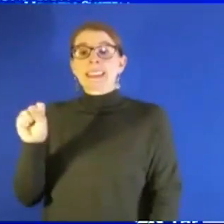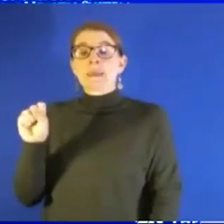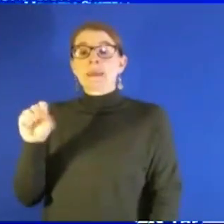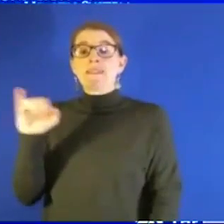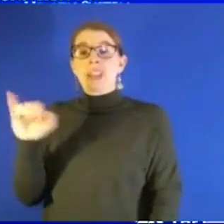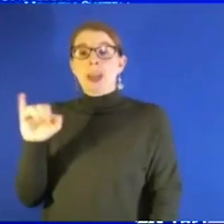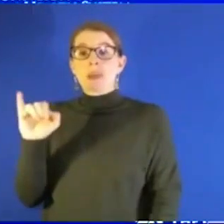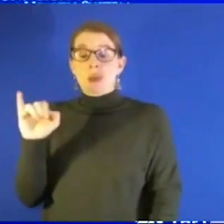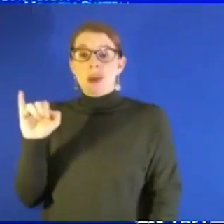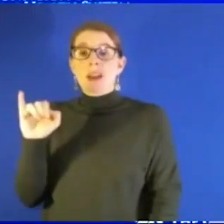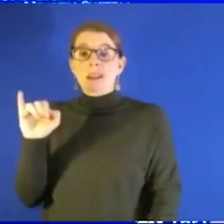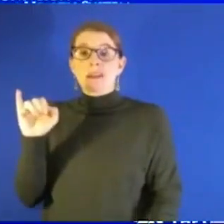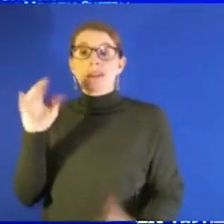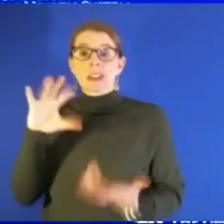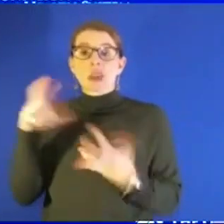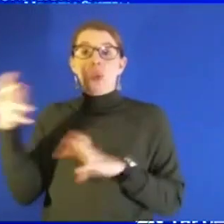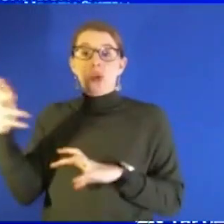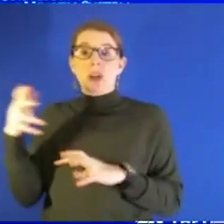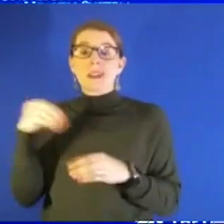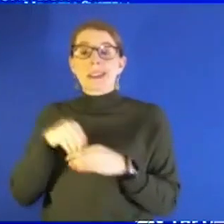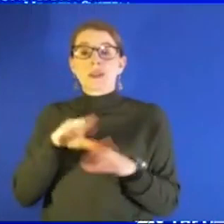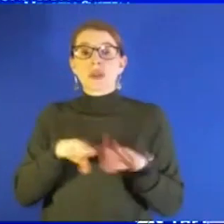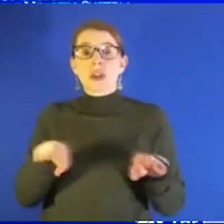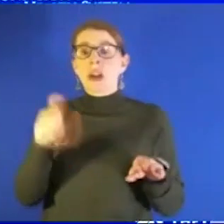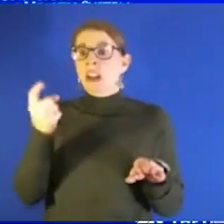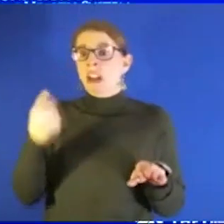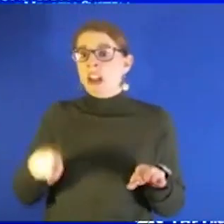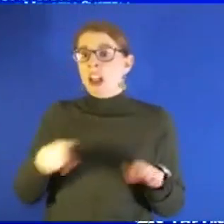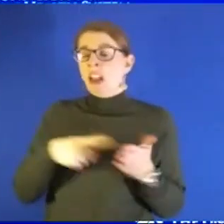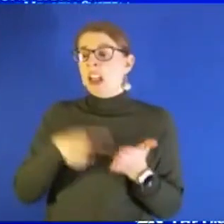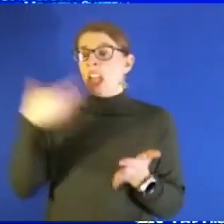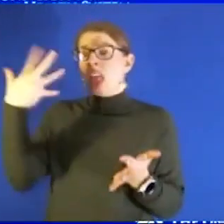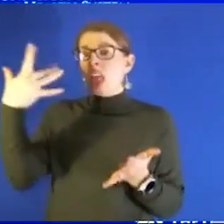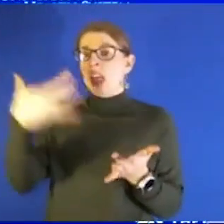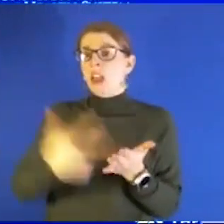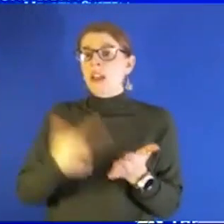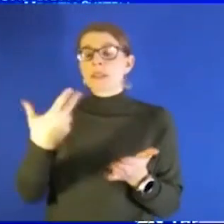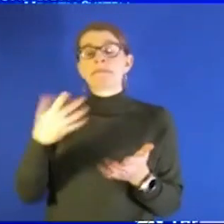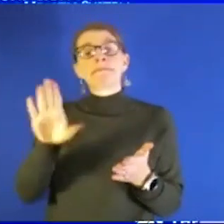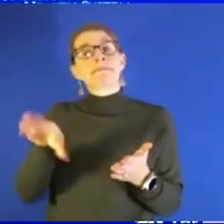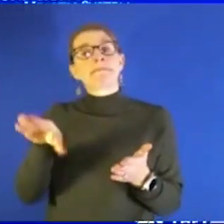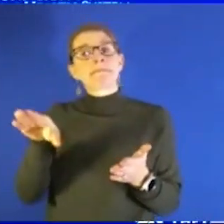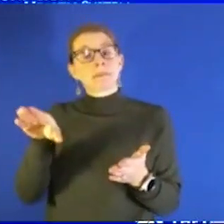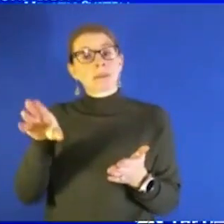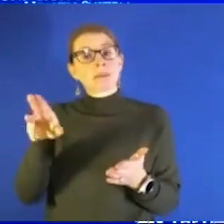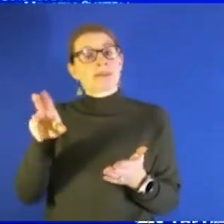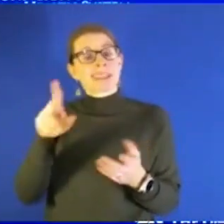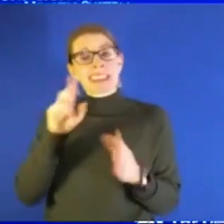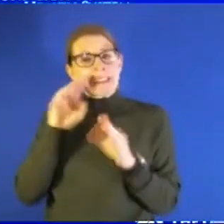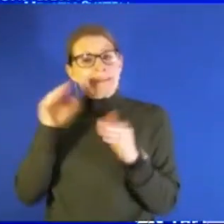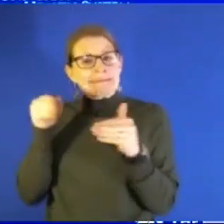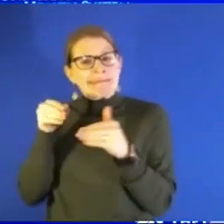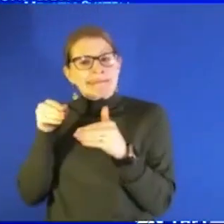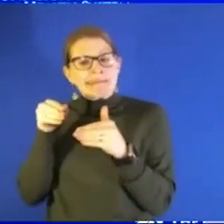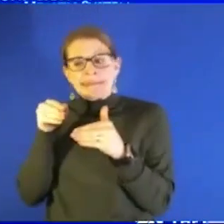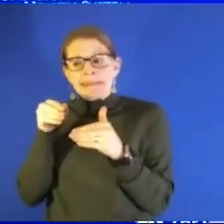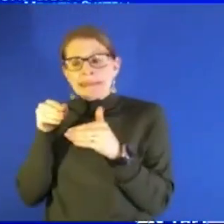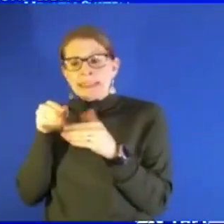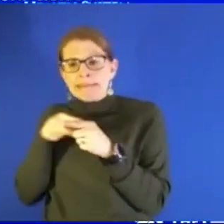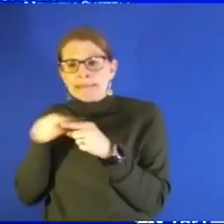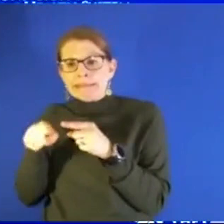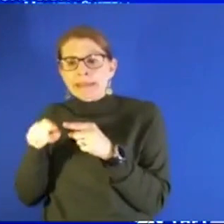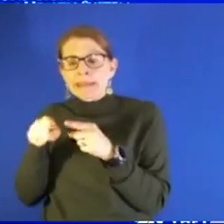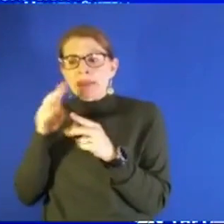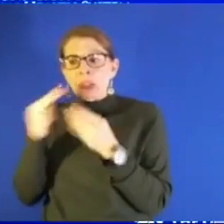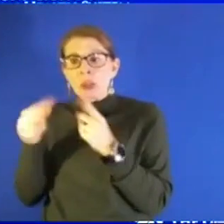children. And we know people will say, well, it happens so infrequently. Again, I think that's a myopic view. Understand if that was your child, you would want to